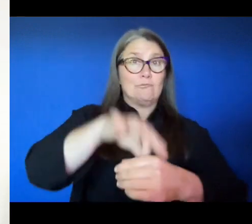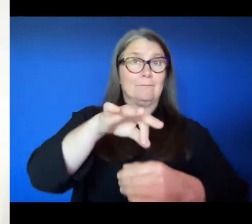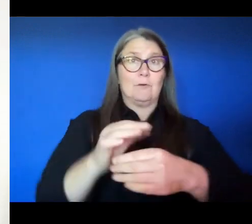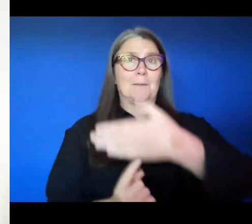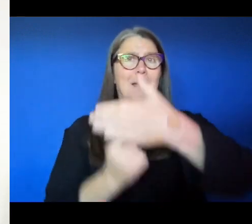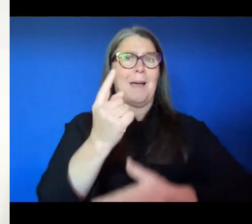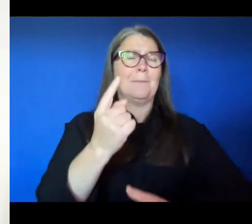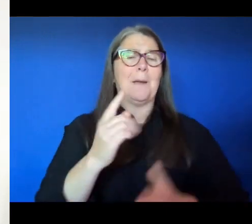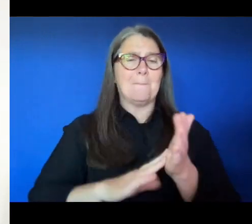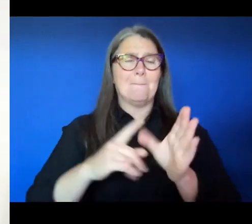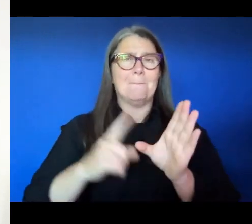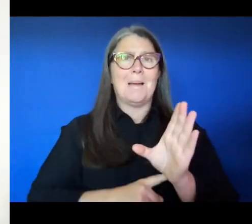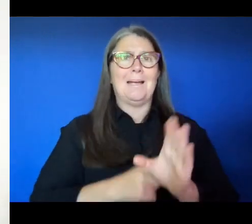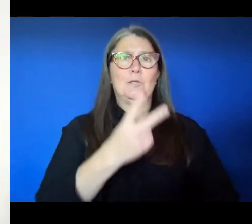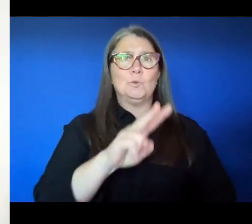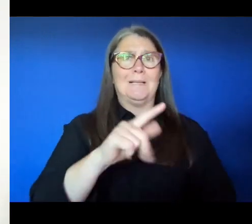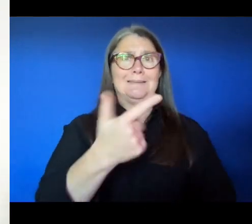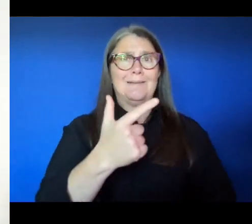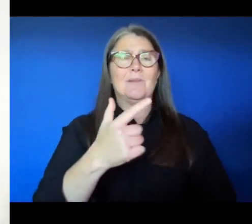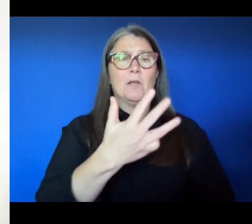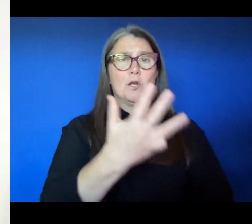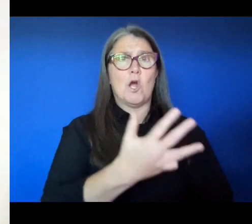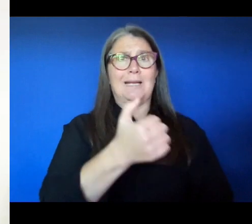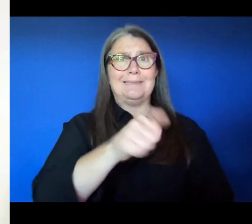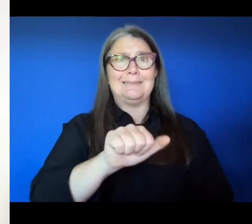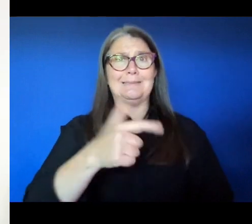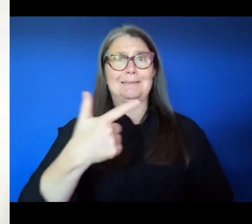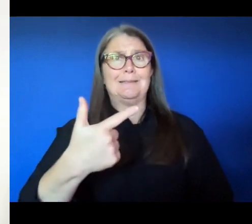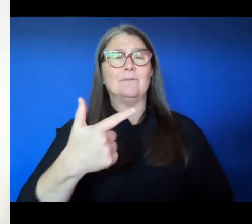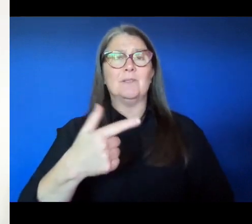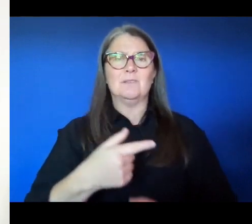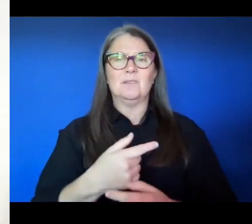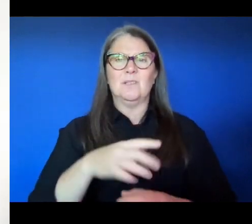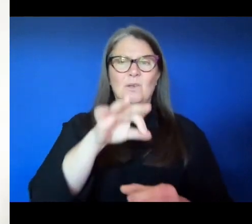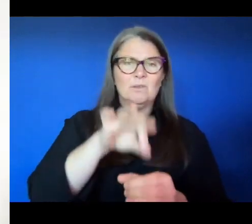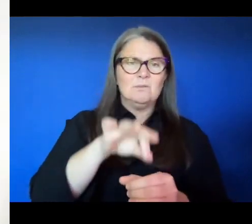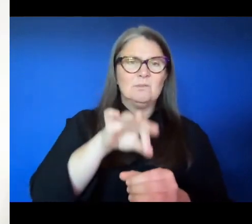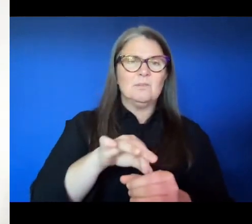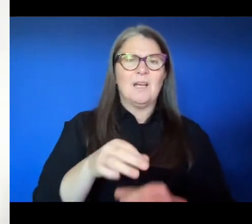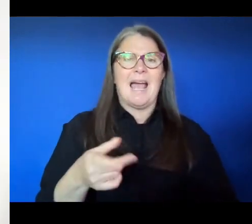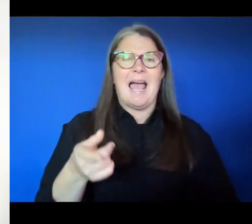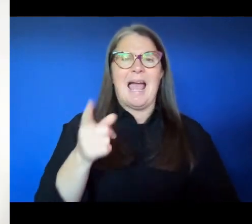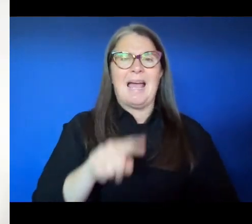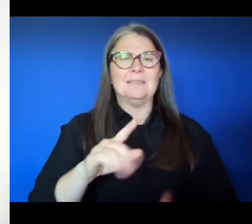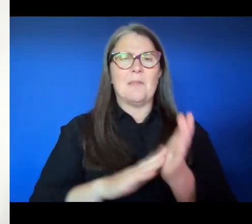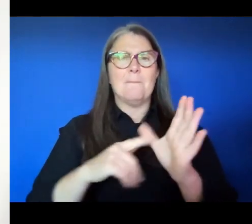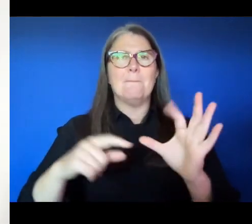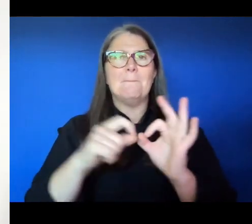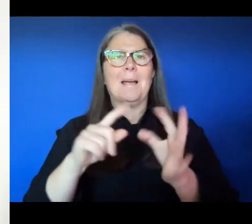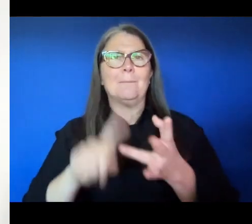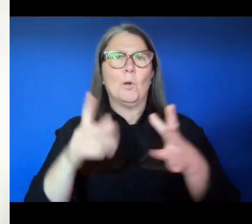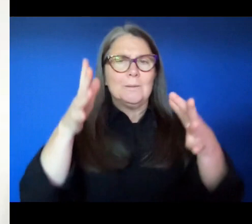in 1967 and the Mabo decision on June 3rd in 1992, which gives us these coordinates for the